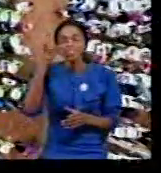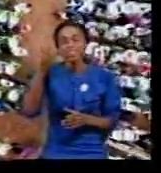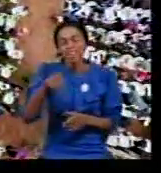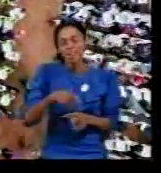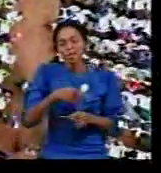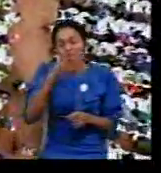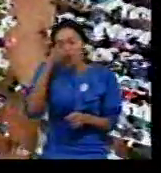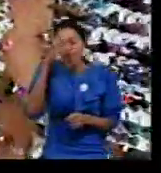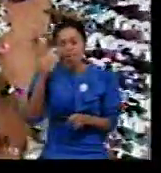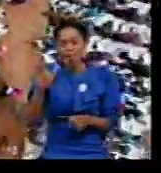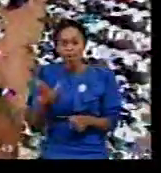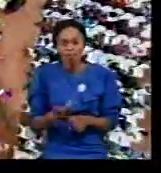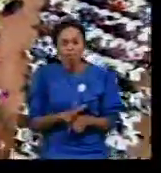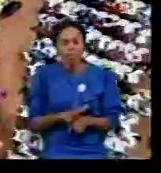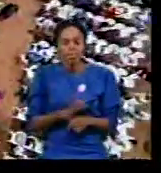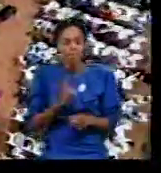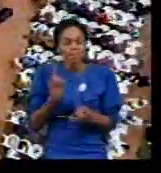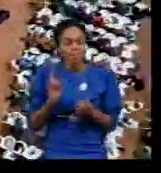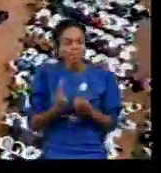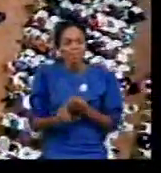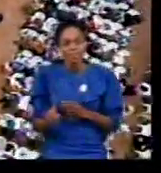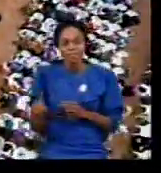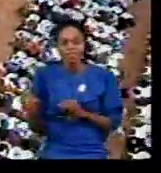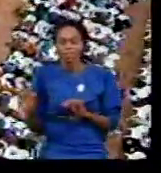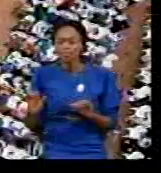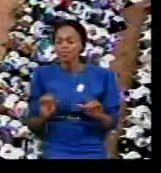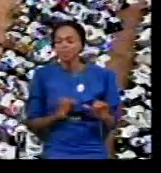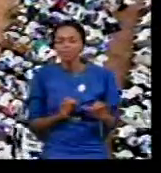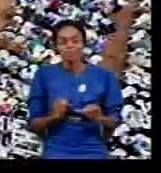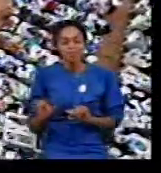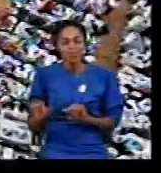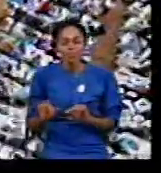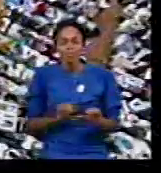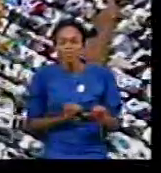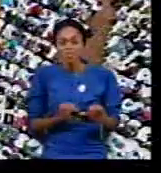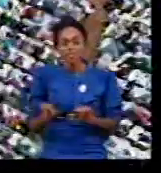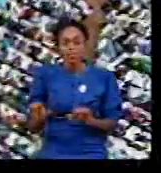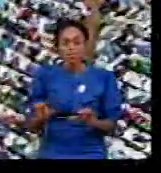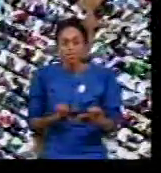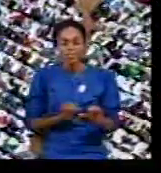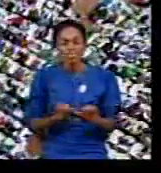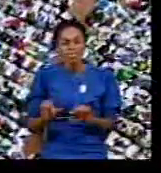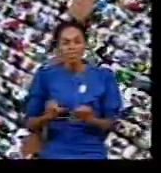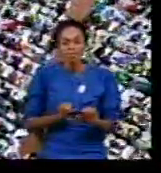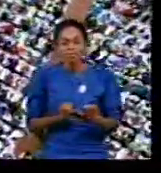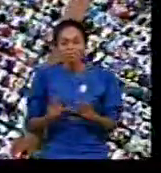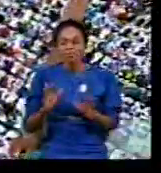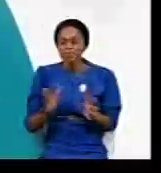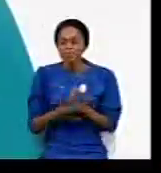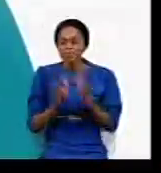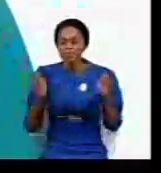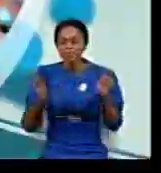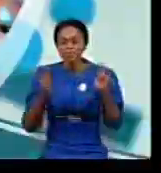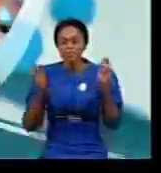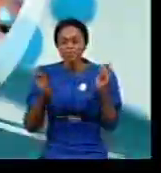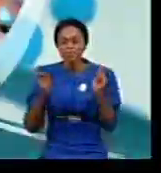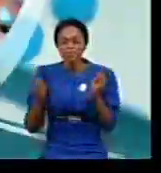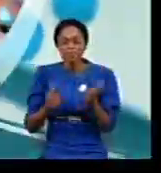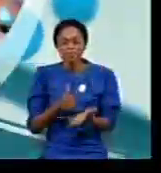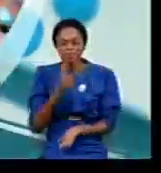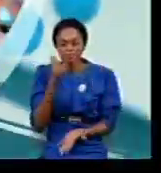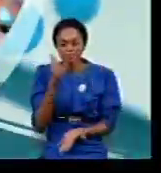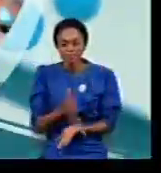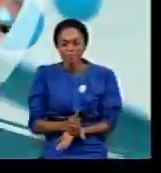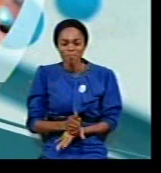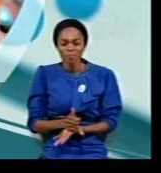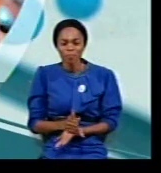the battle. And the Lord is going before us. We will not turn back in Jesus' name. Now, a Christian's assessment